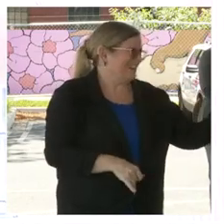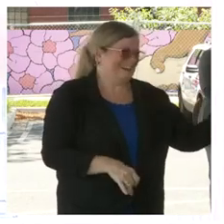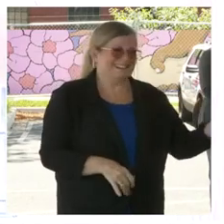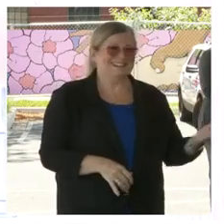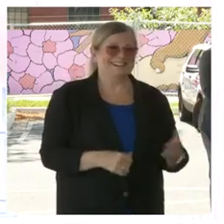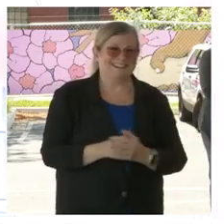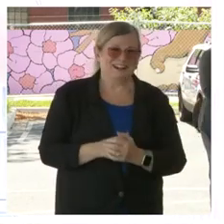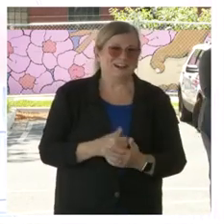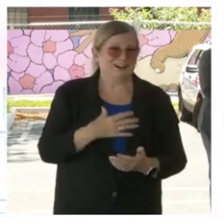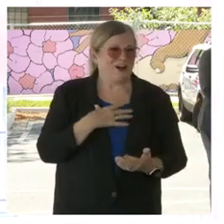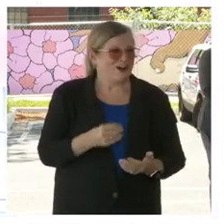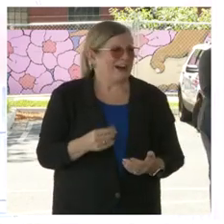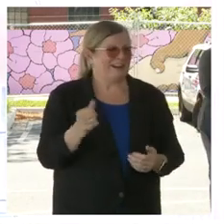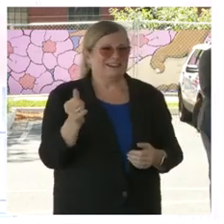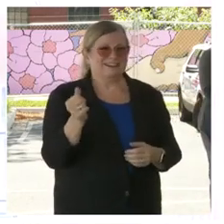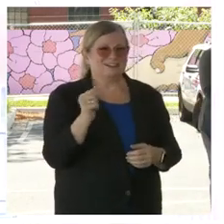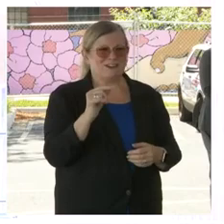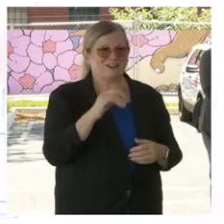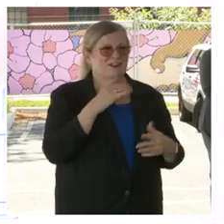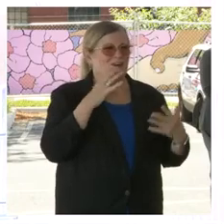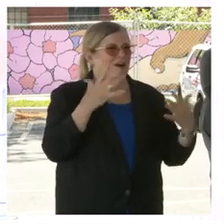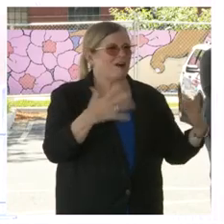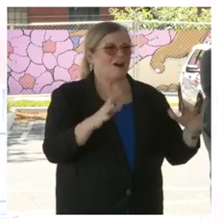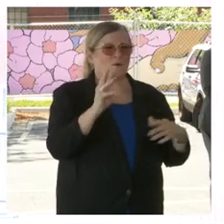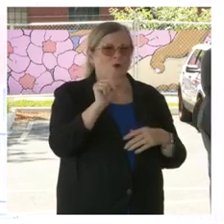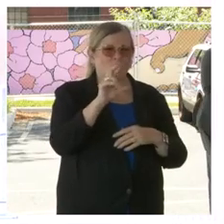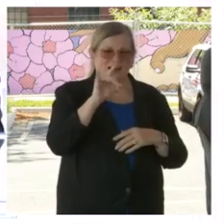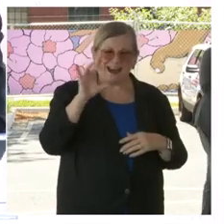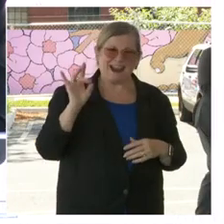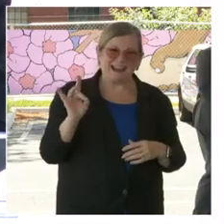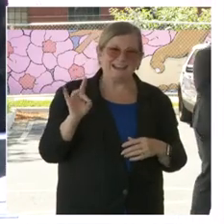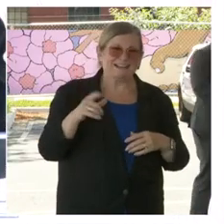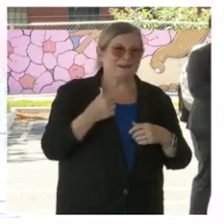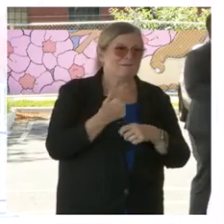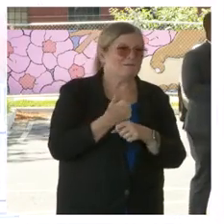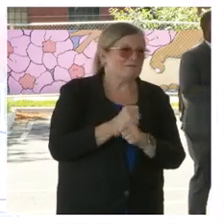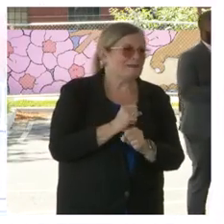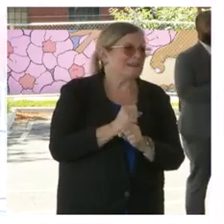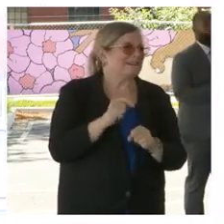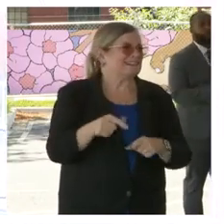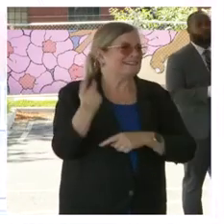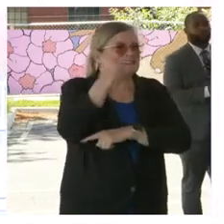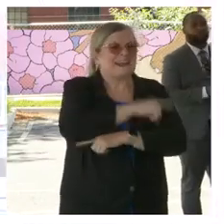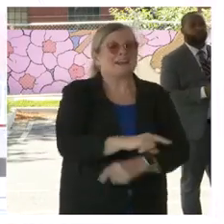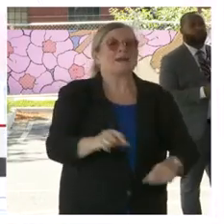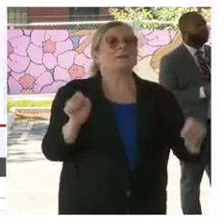doing this for Ward 8 for a really long time for making the day possible. Thank you all for letting me be a part of it.